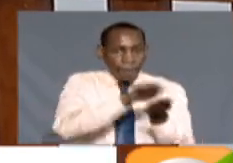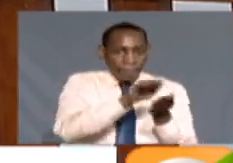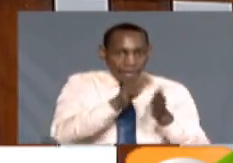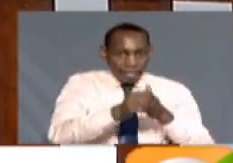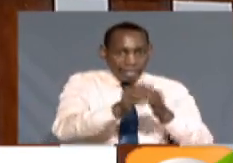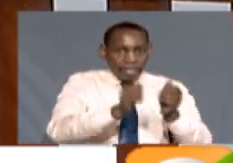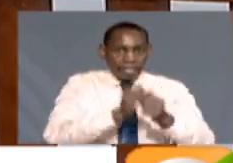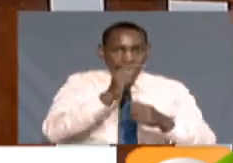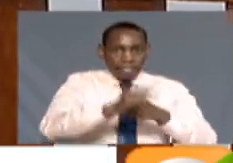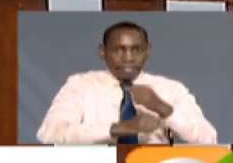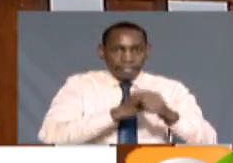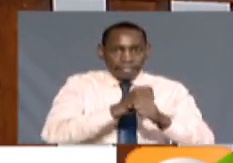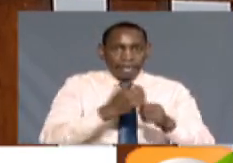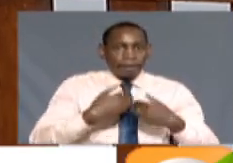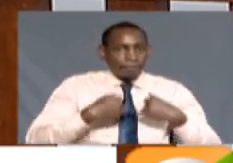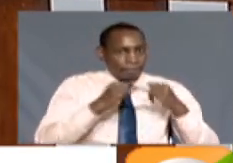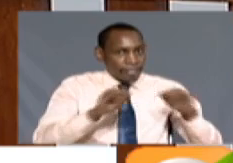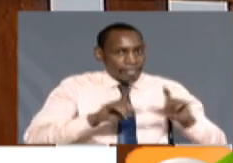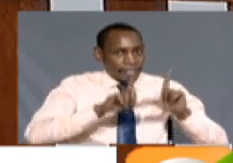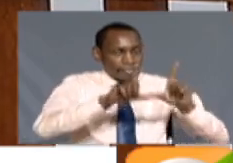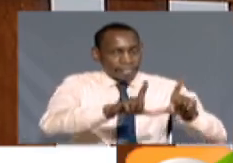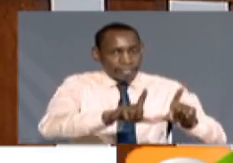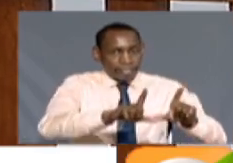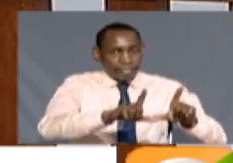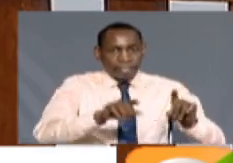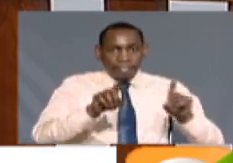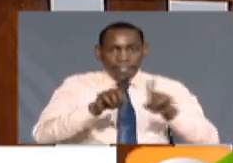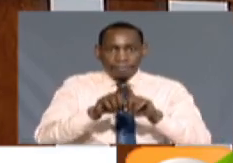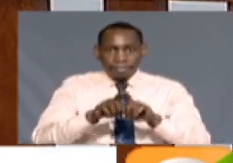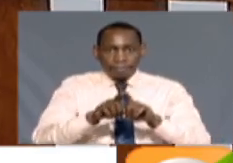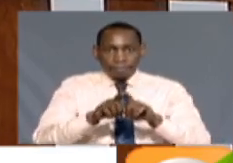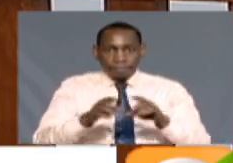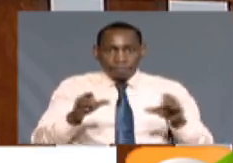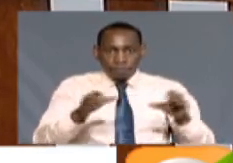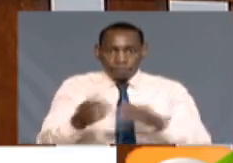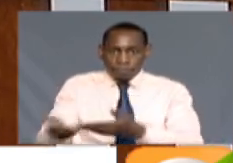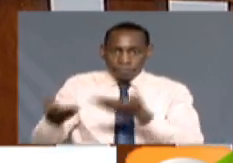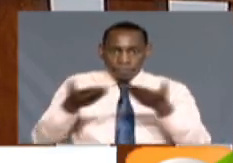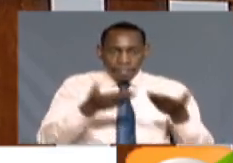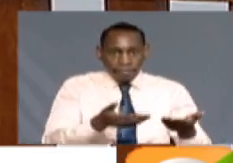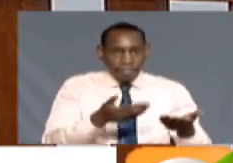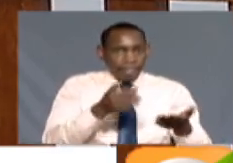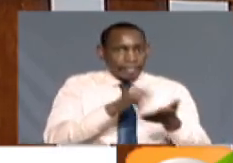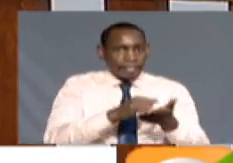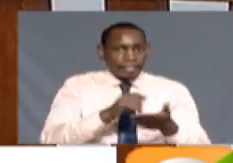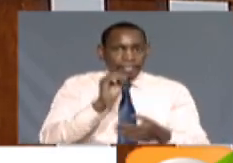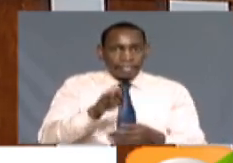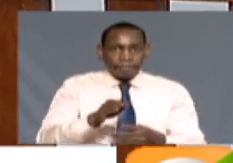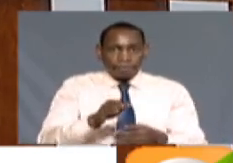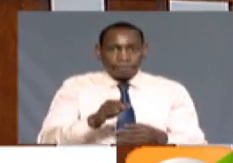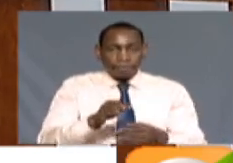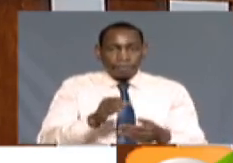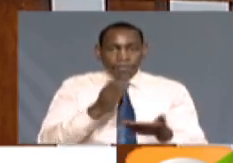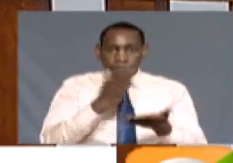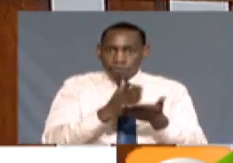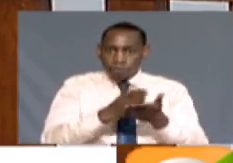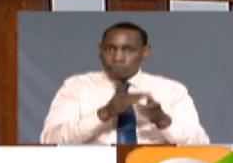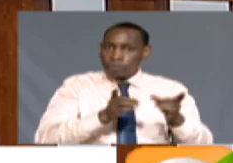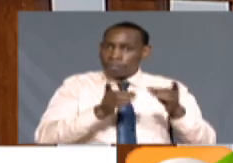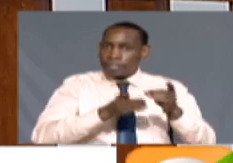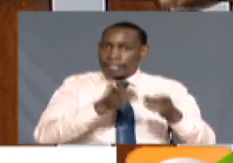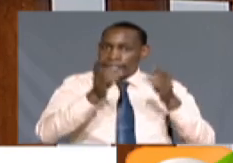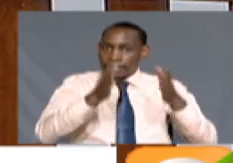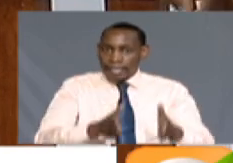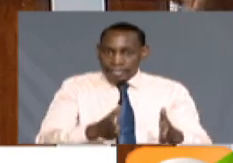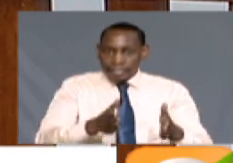I have a clean certificate. A party was thrown to me and my colleagues when we were leaving as directors.